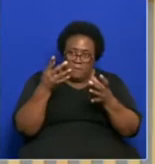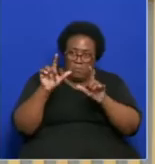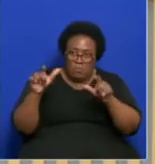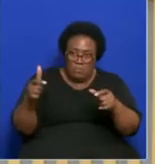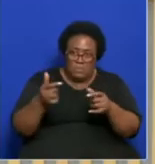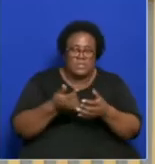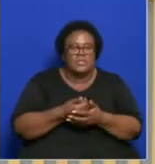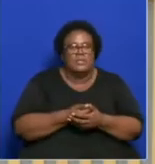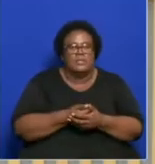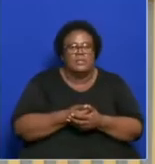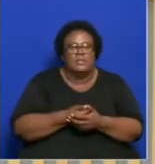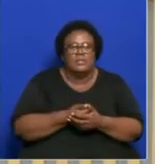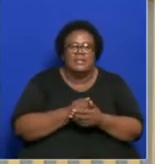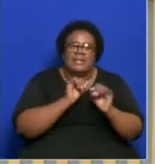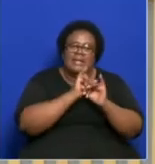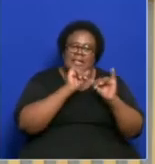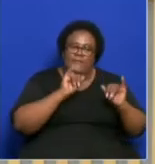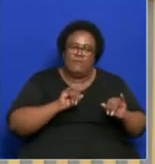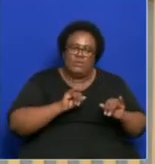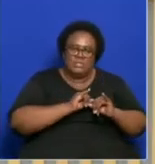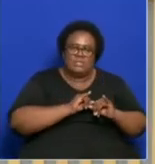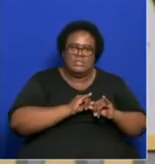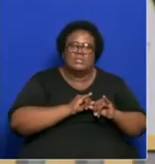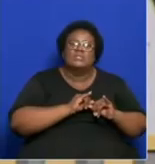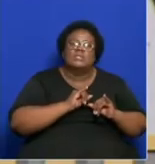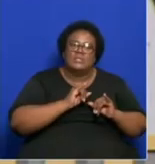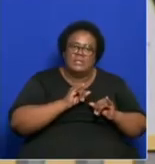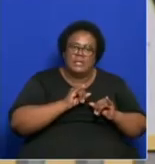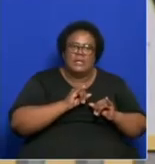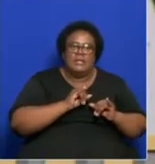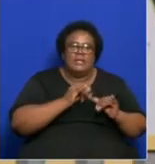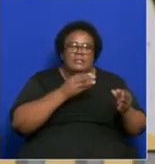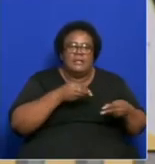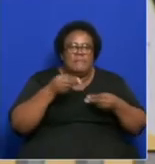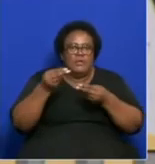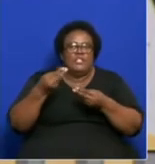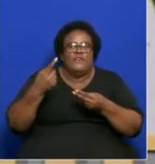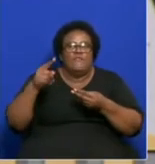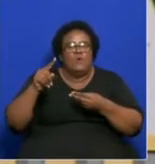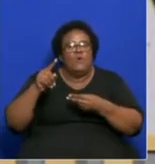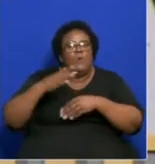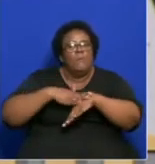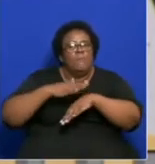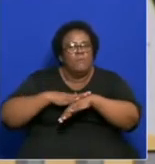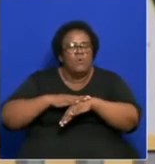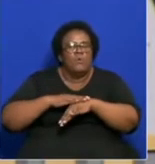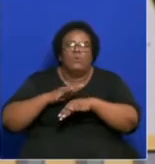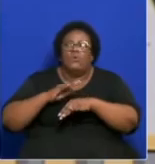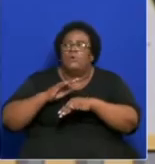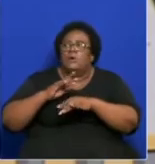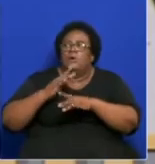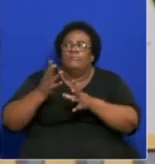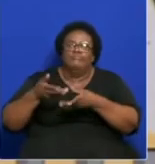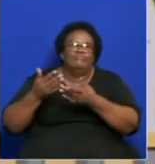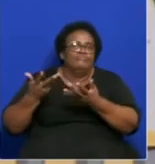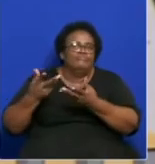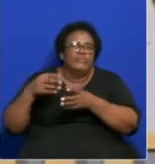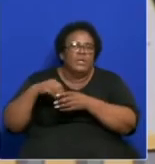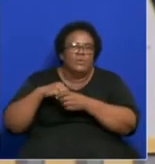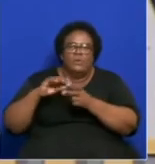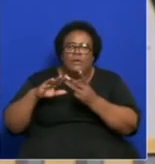invoices are submitted for further handling, of which further handling would include creation of